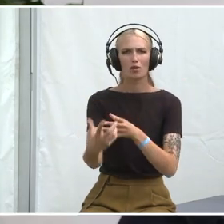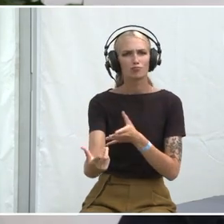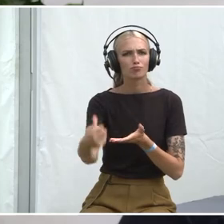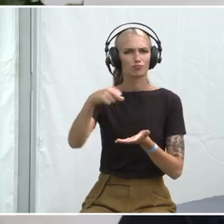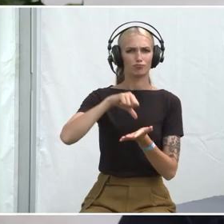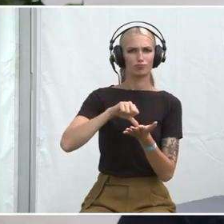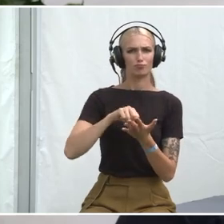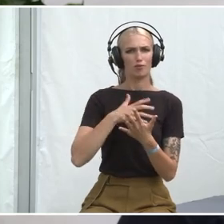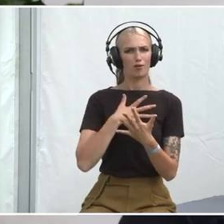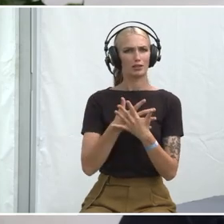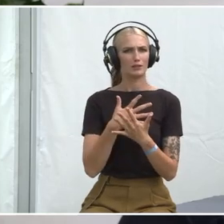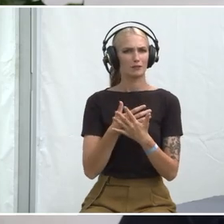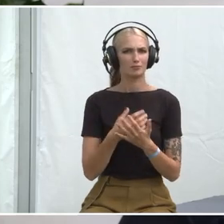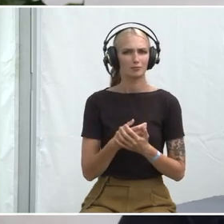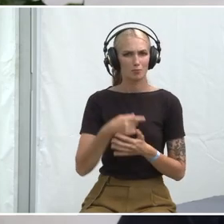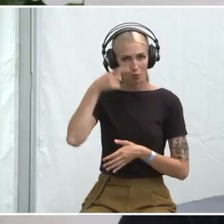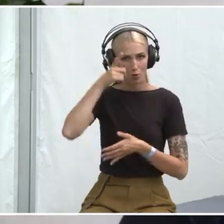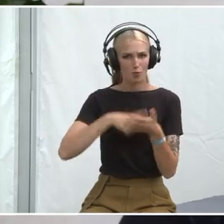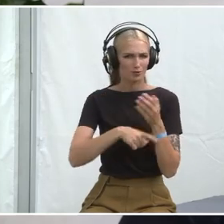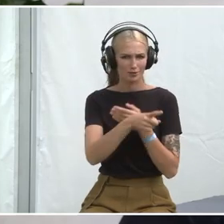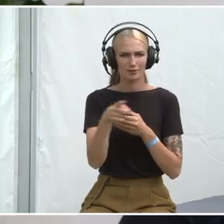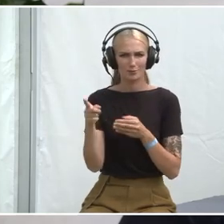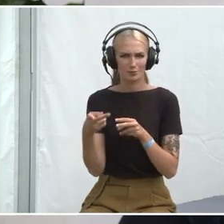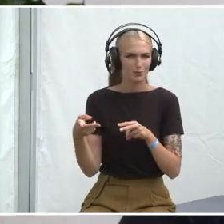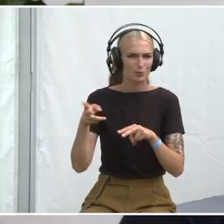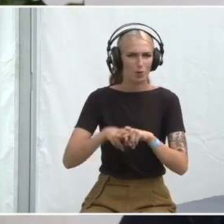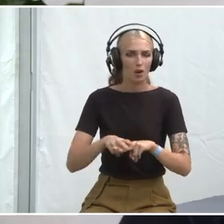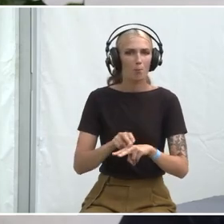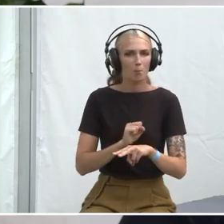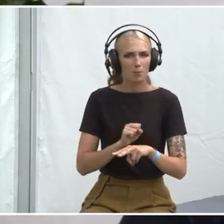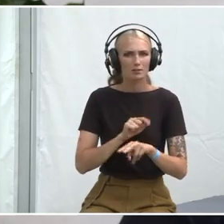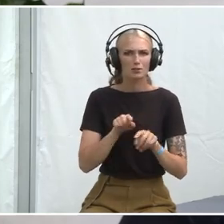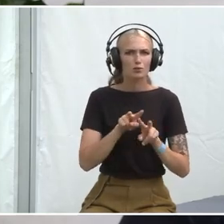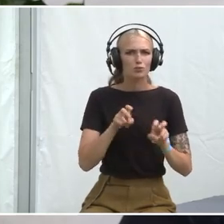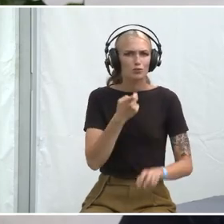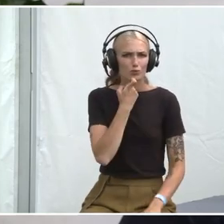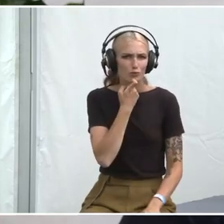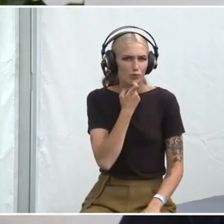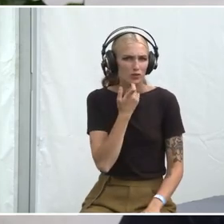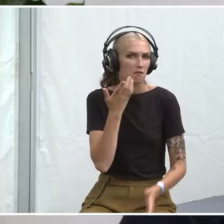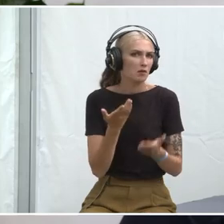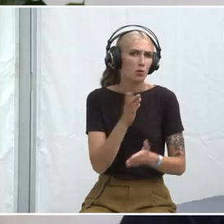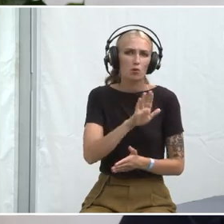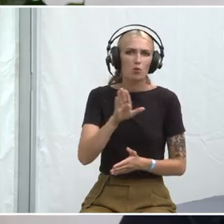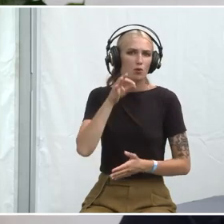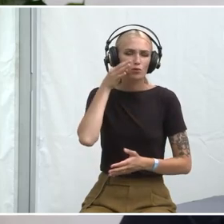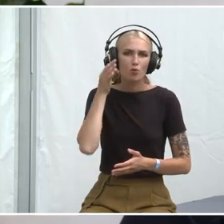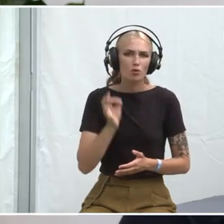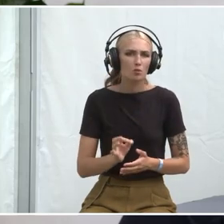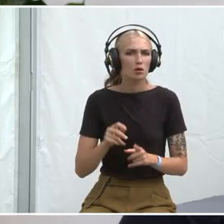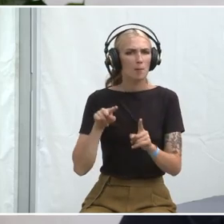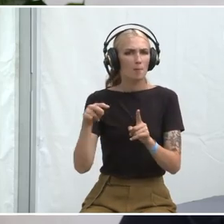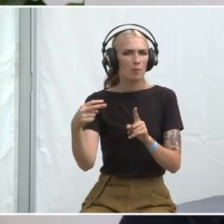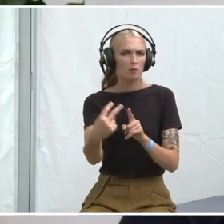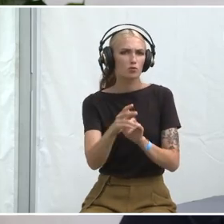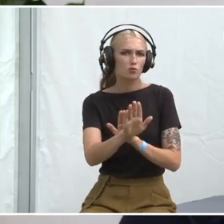topic. I hope you're here because this is an interest, this is a topic you have a keen interest in. You might have experiences, you might have perspectives